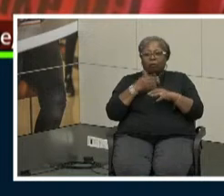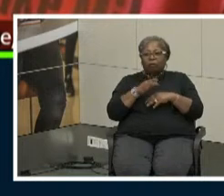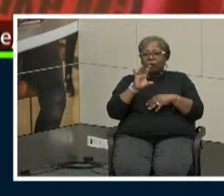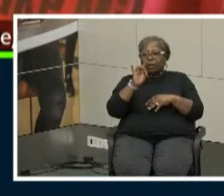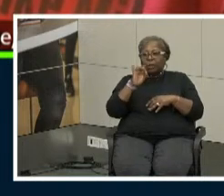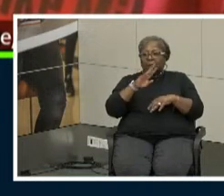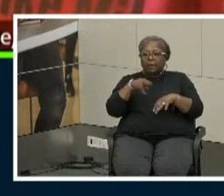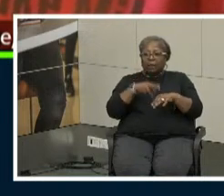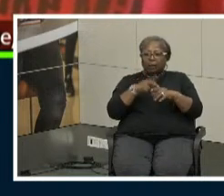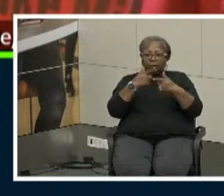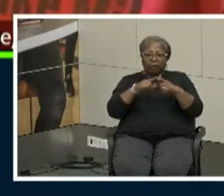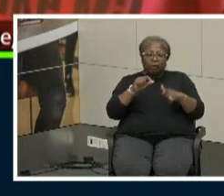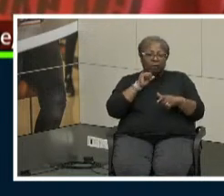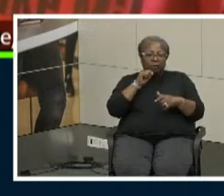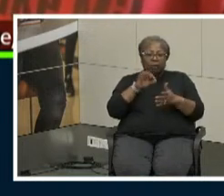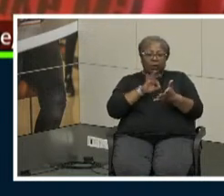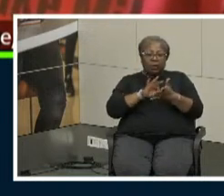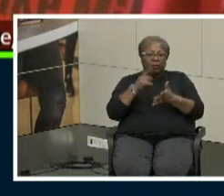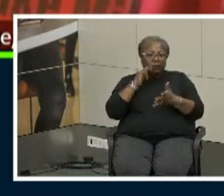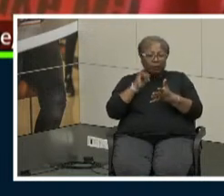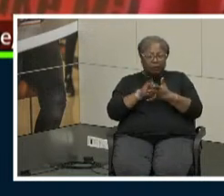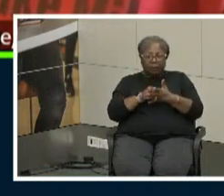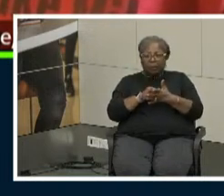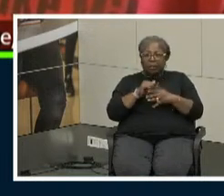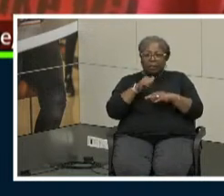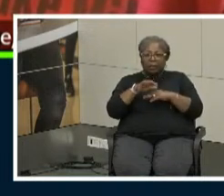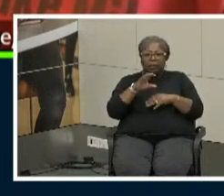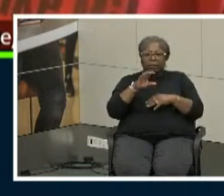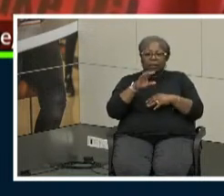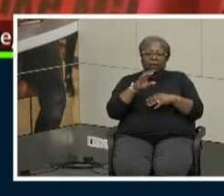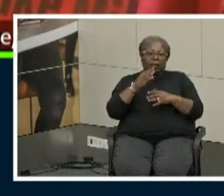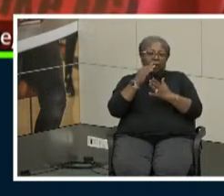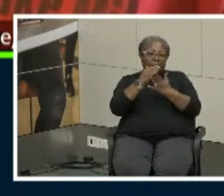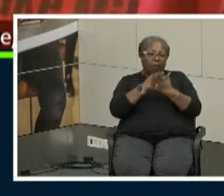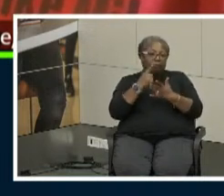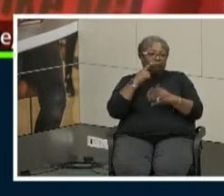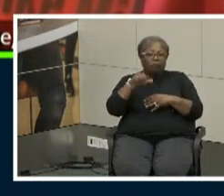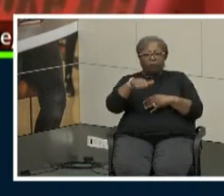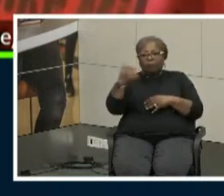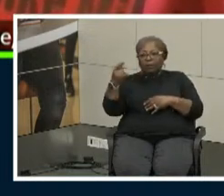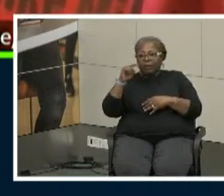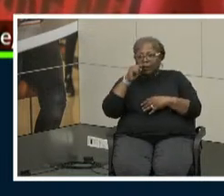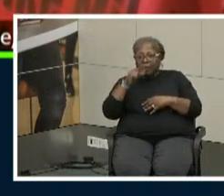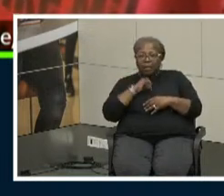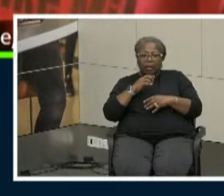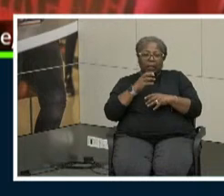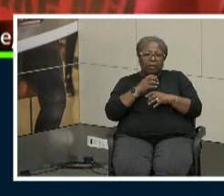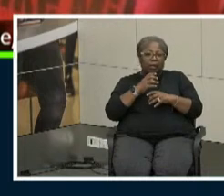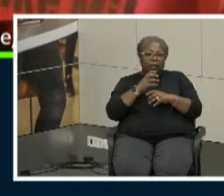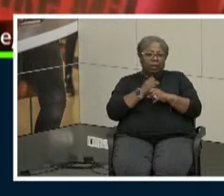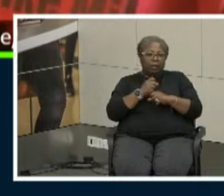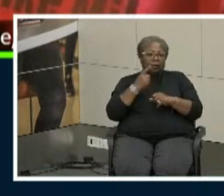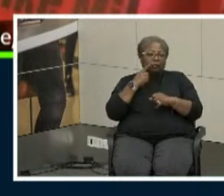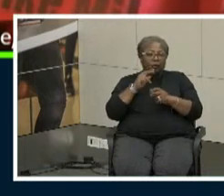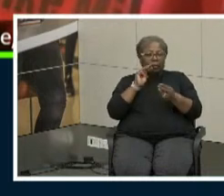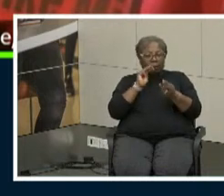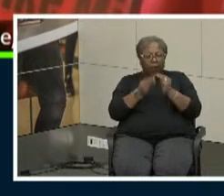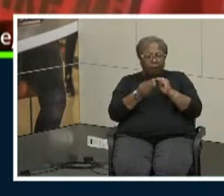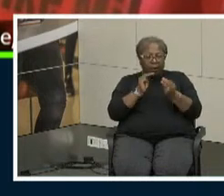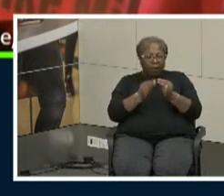native languages you don't account for this they send cookie cutter lessons for someone else's kids I get written up for